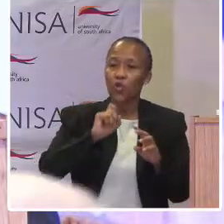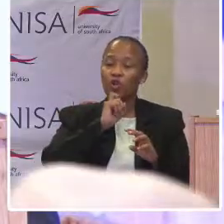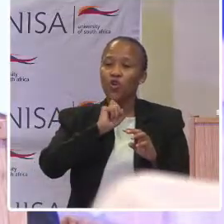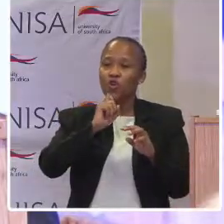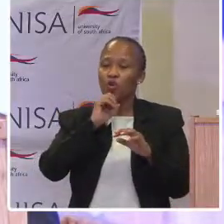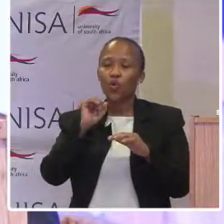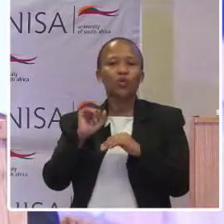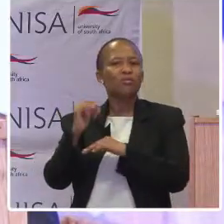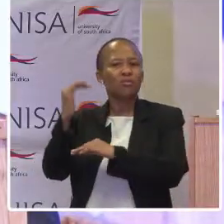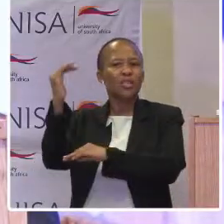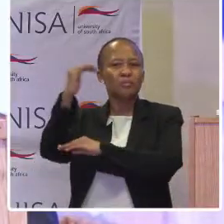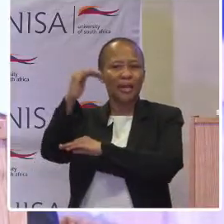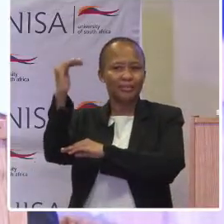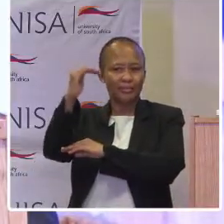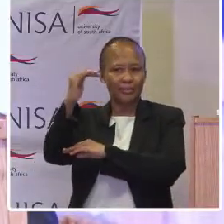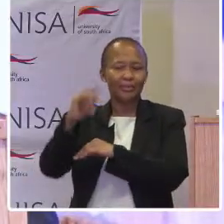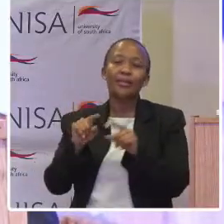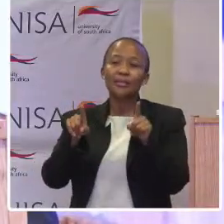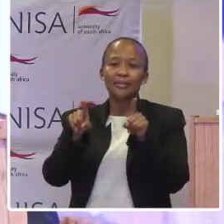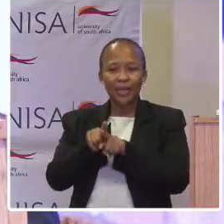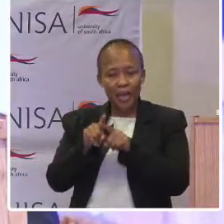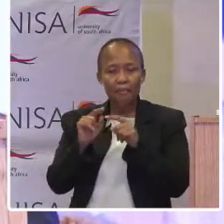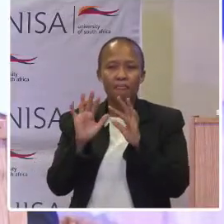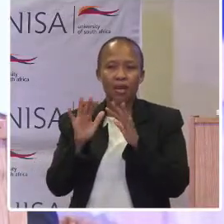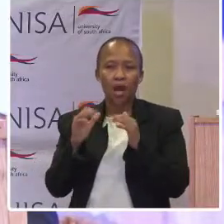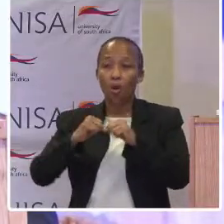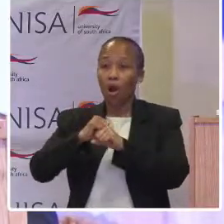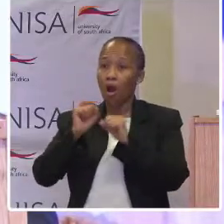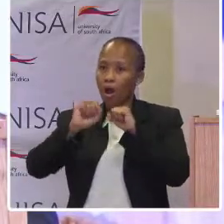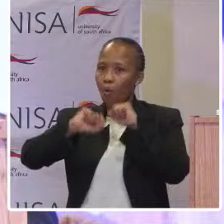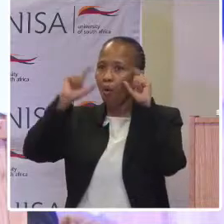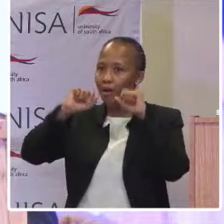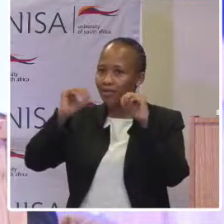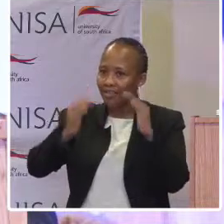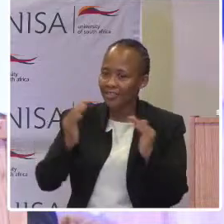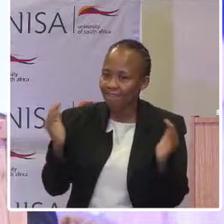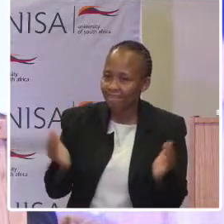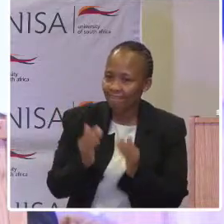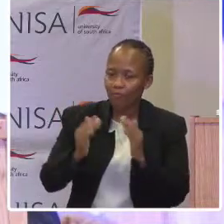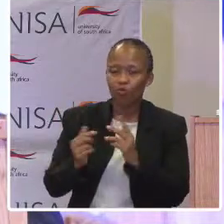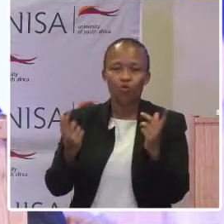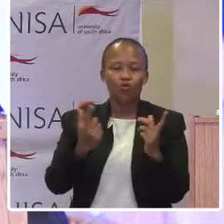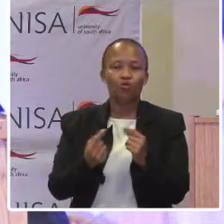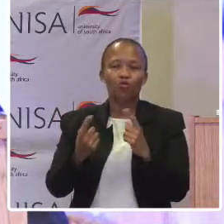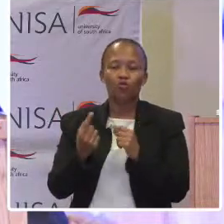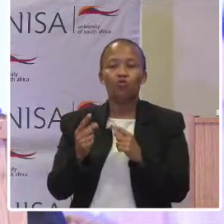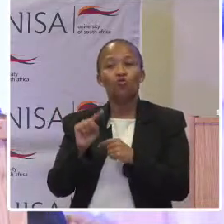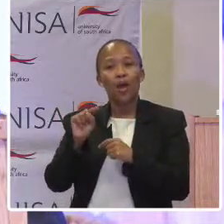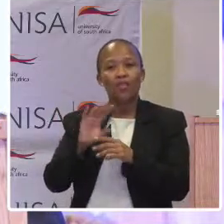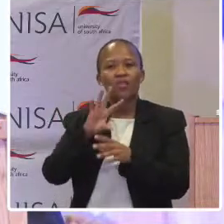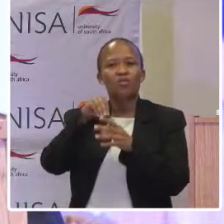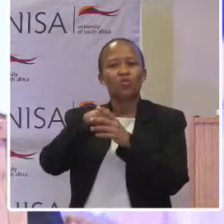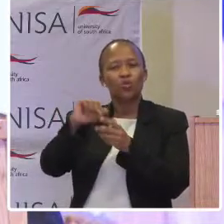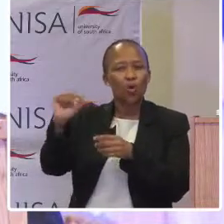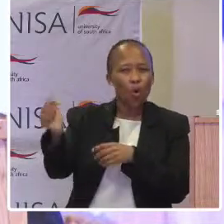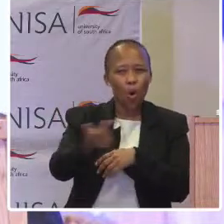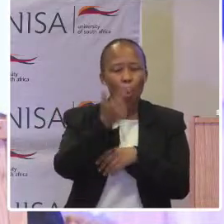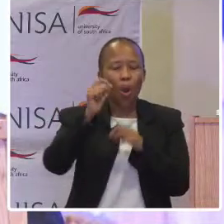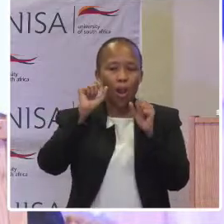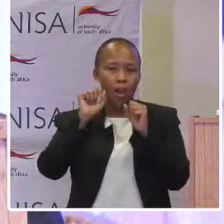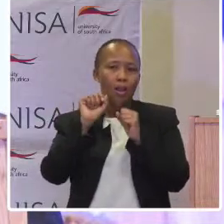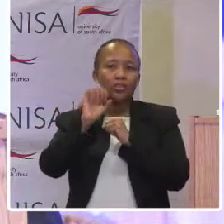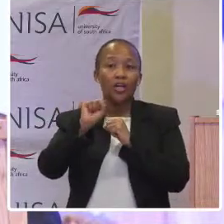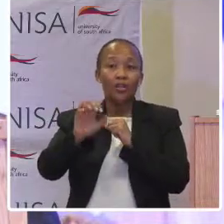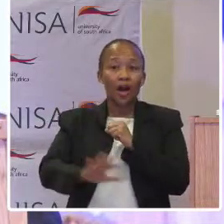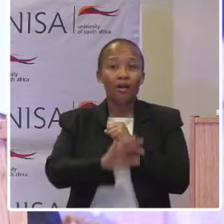space and promote greater awareness and appreciation at all levels of South African society of the relevance and